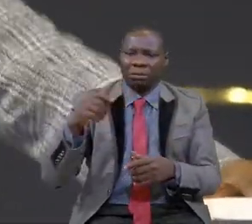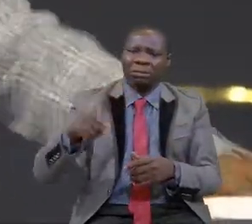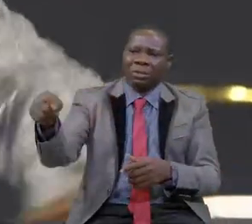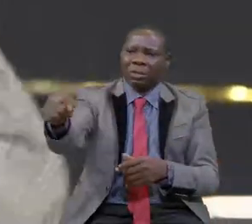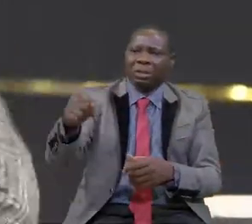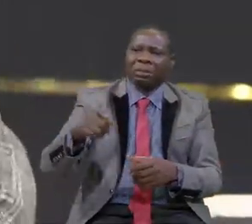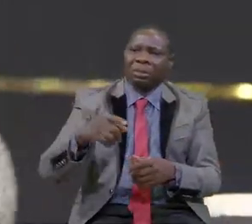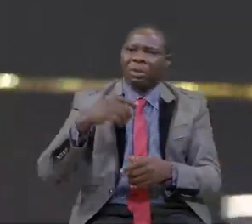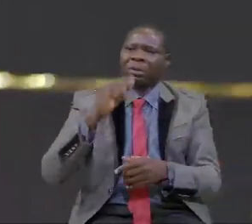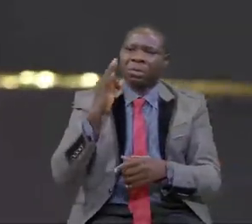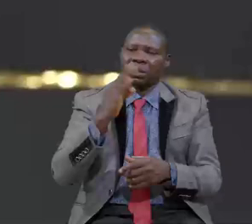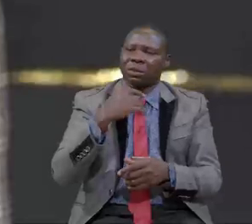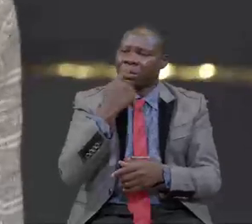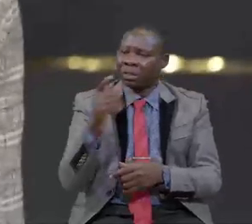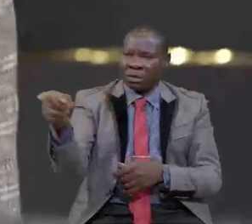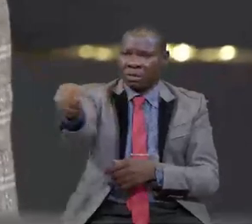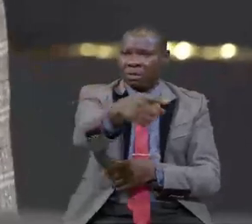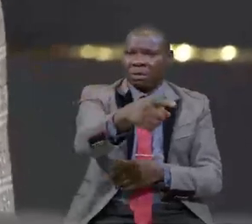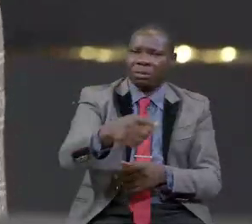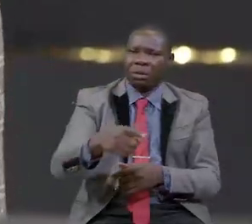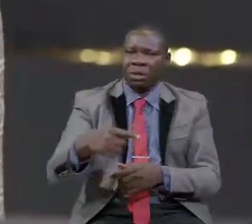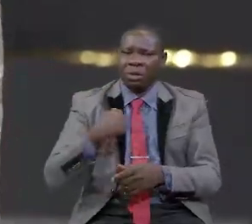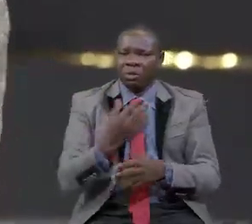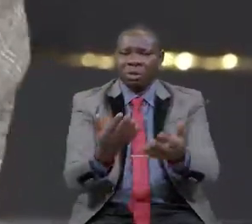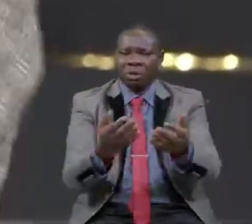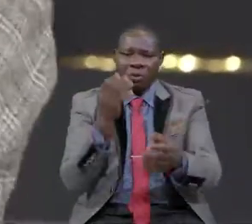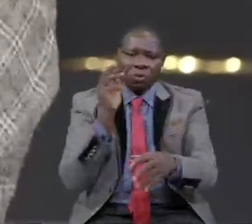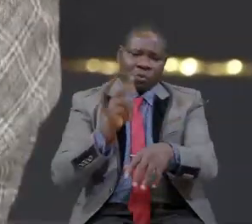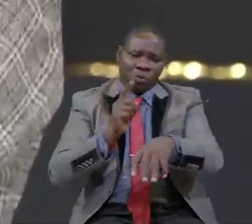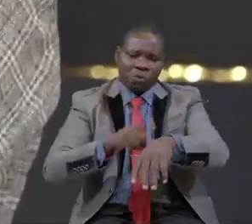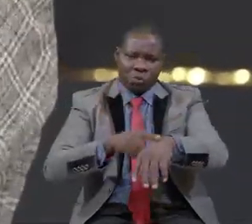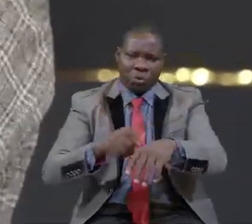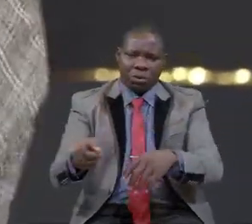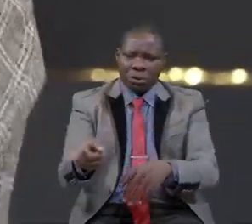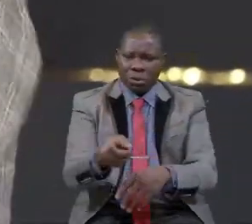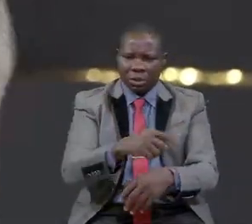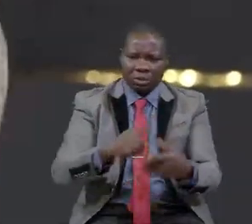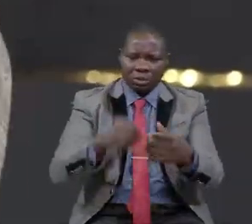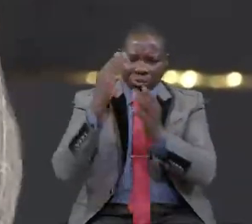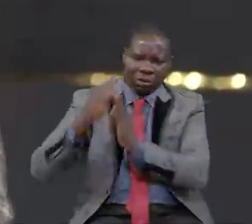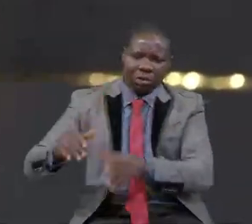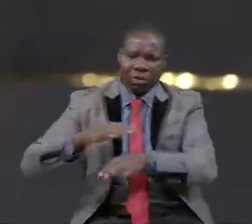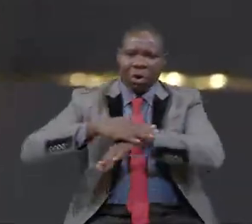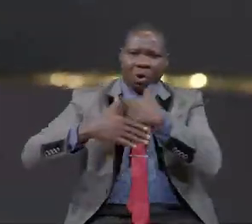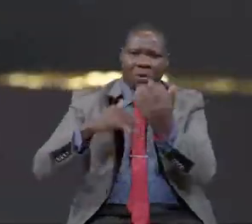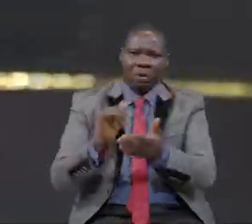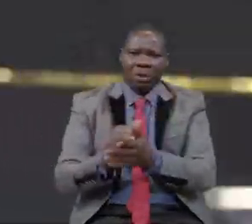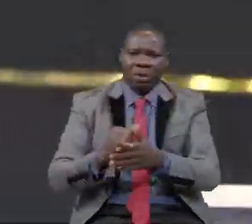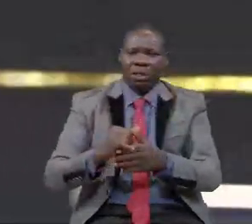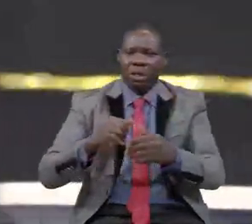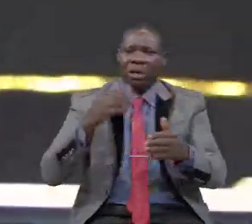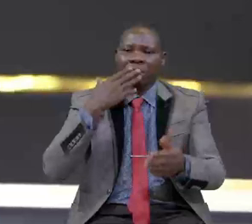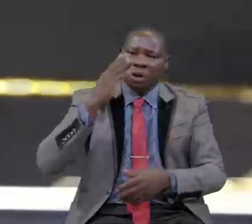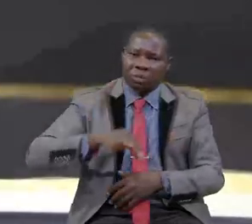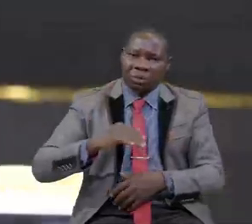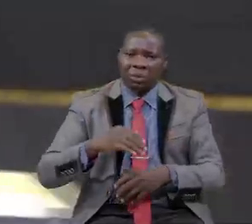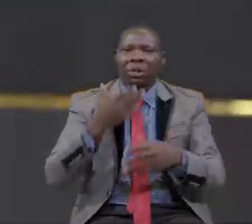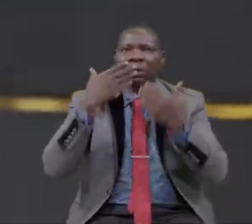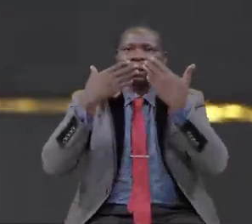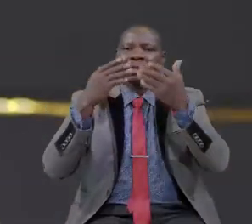been wanting them to leave all their abominations. And thank God you have come. Tell them. No,